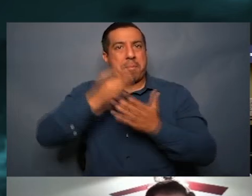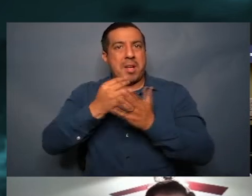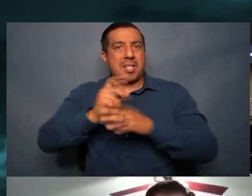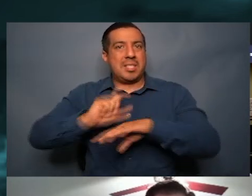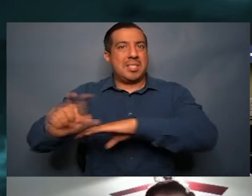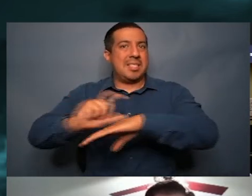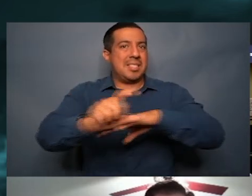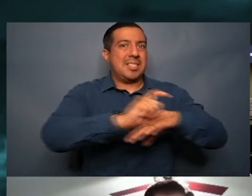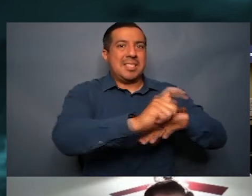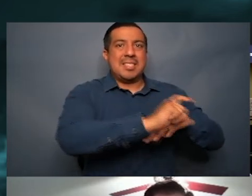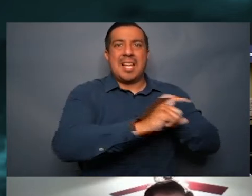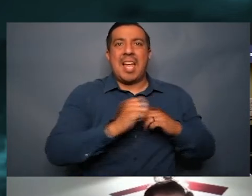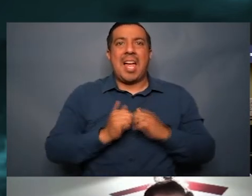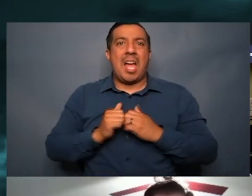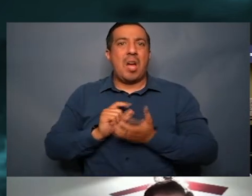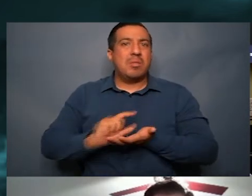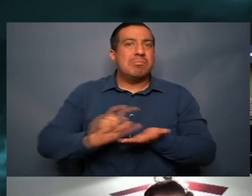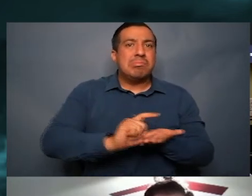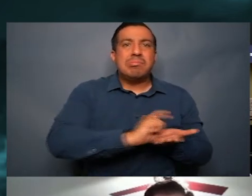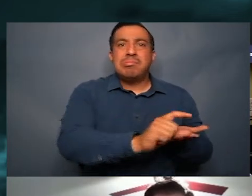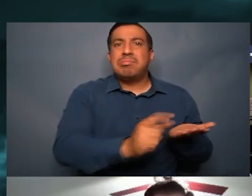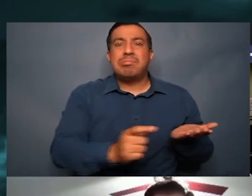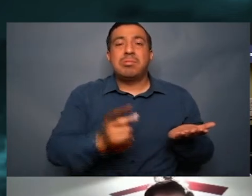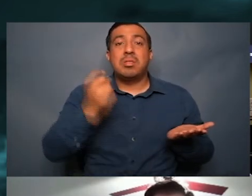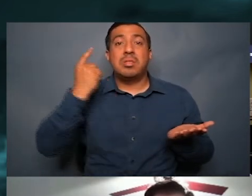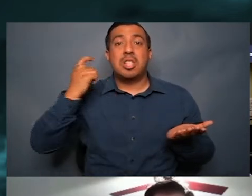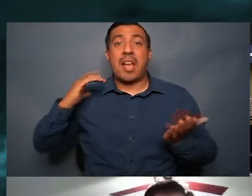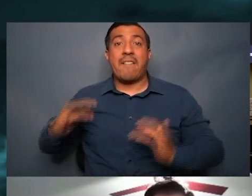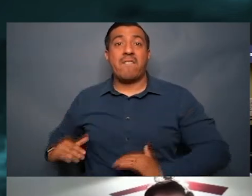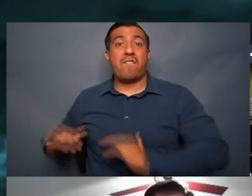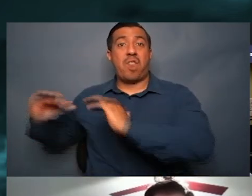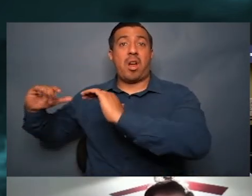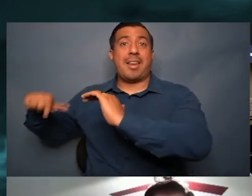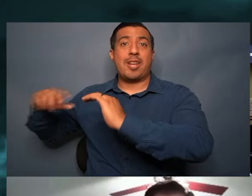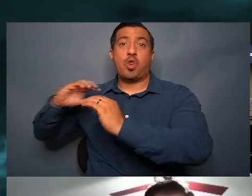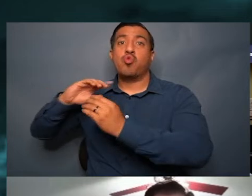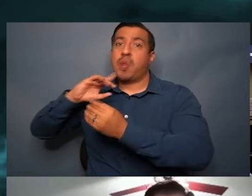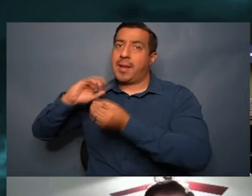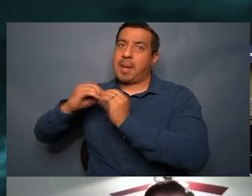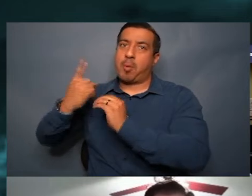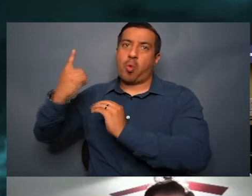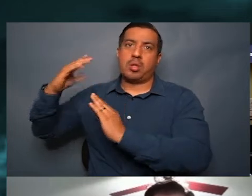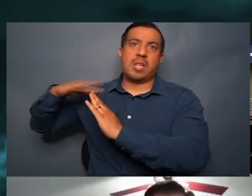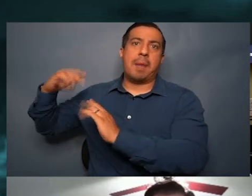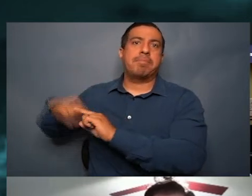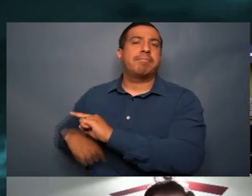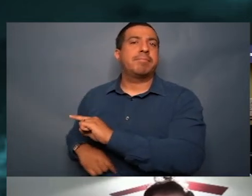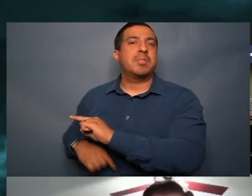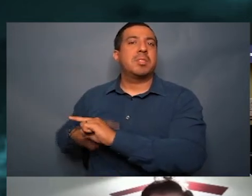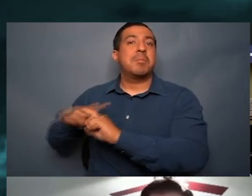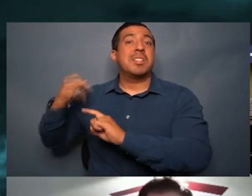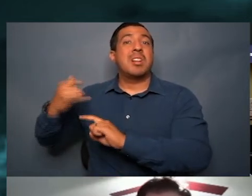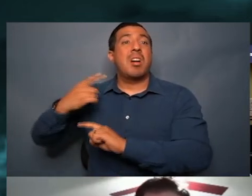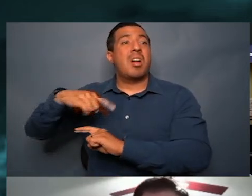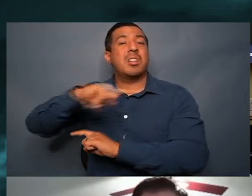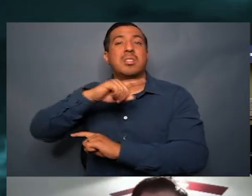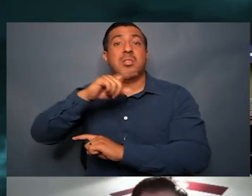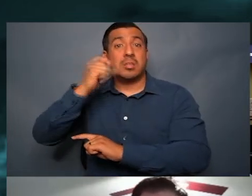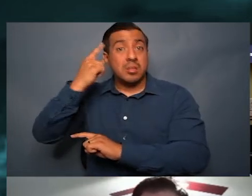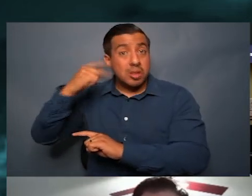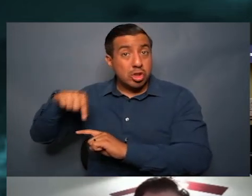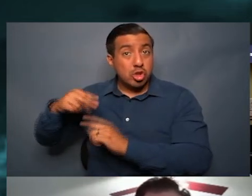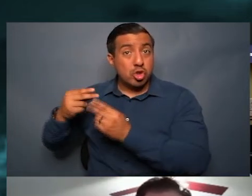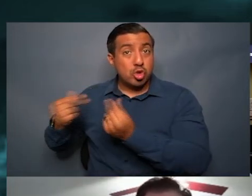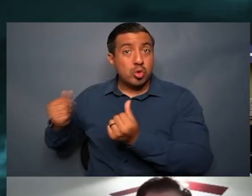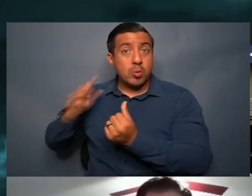But we have to remember that flooding is our natural and number one threat here, and it's something you have to deal with on the long term. These solutions are not going to